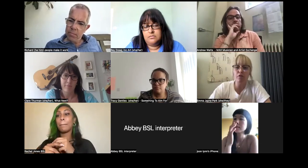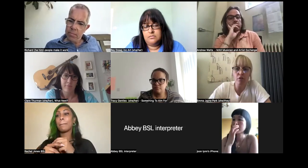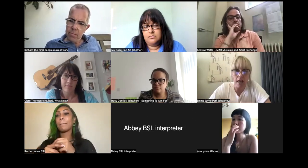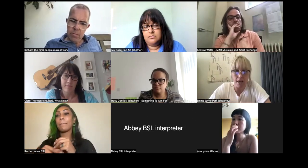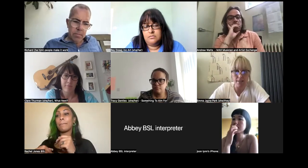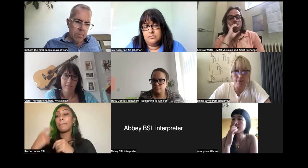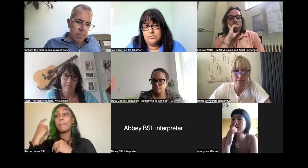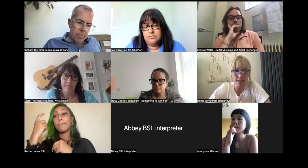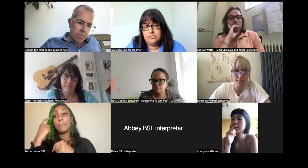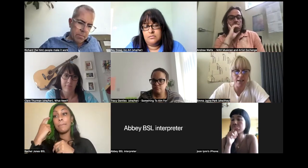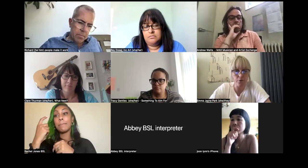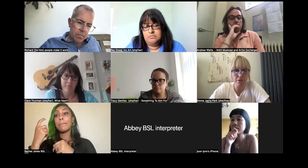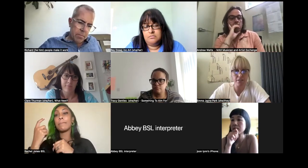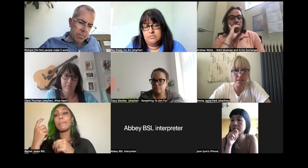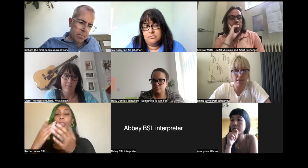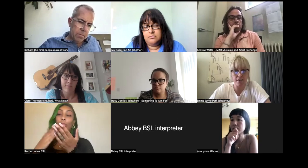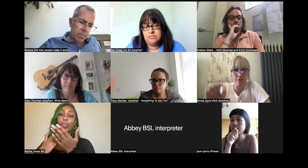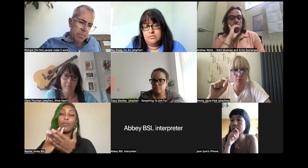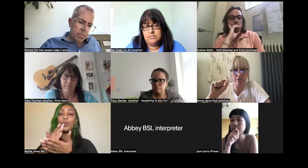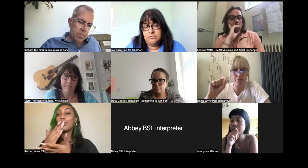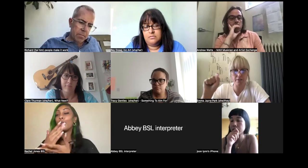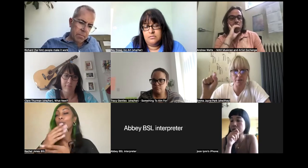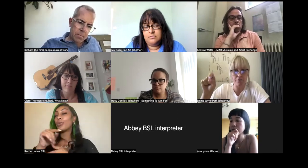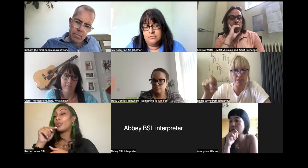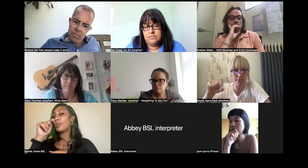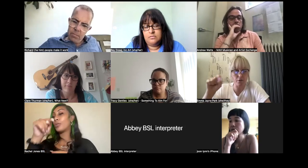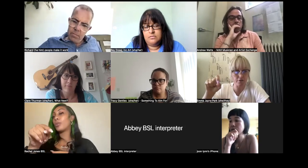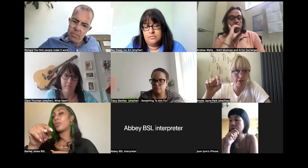one of the through lines is that I noticed you said that, you know, where the